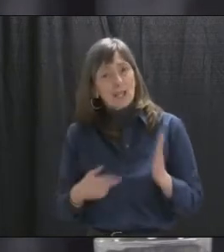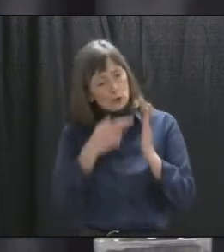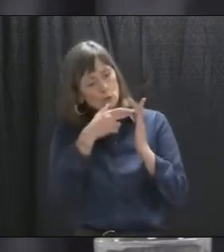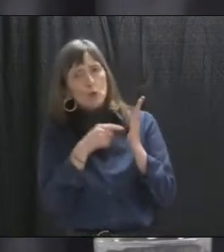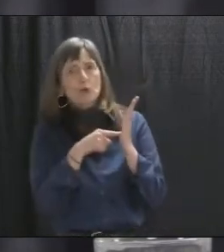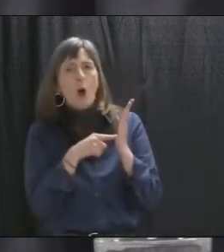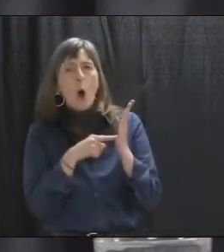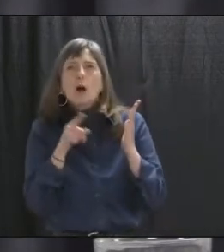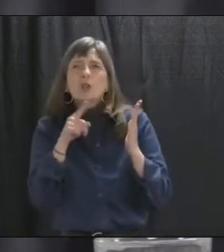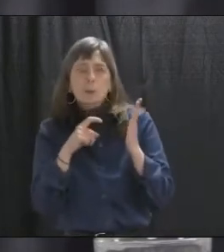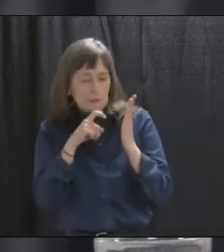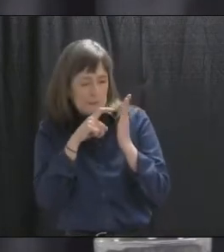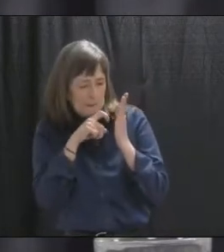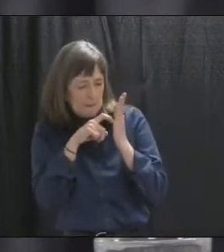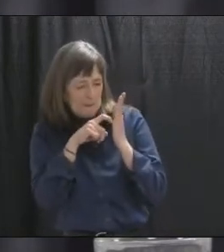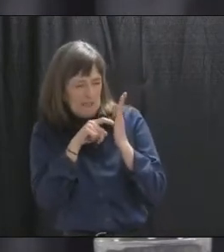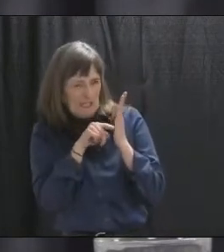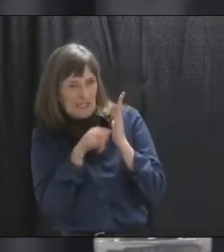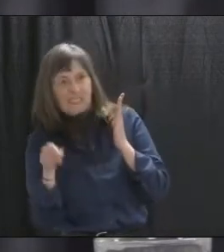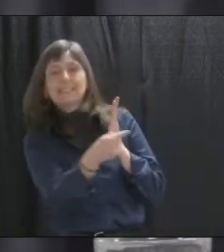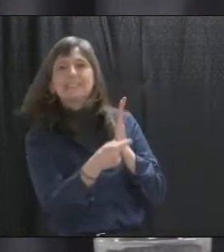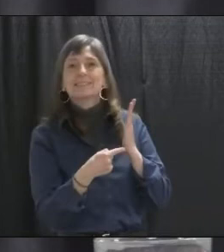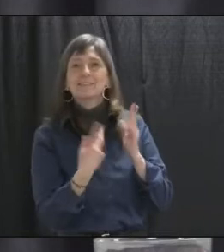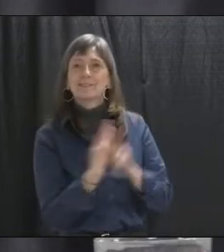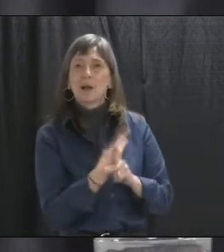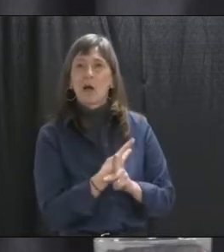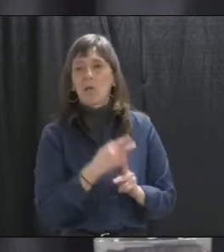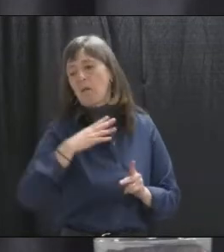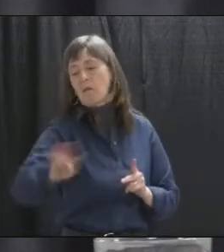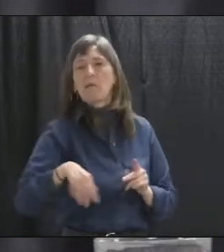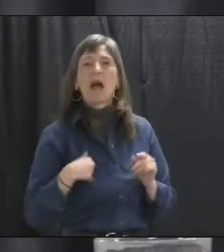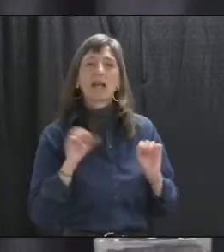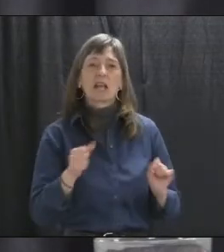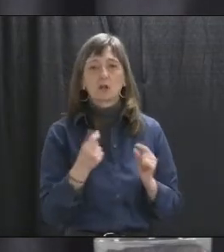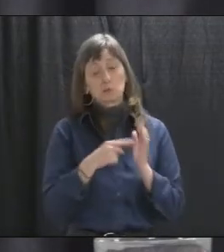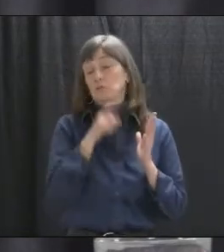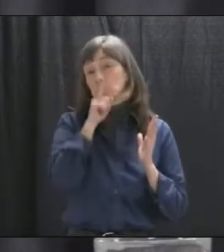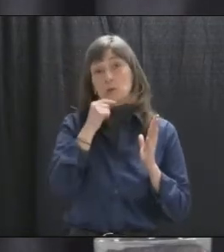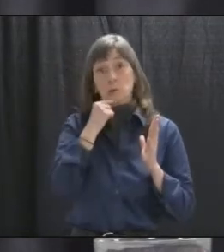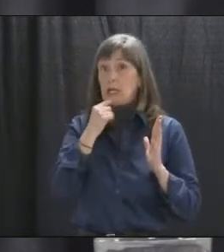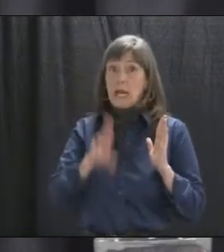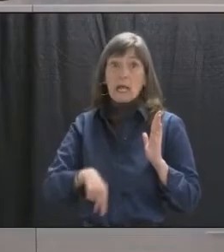say, this is a way I can get around it, so to hell with you, I'm going to do it.